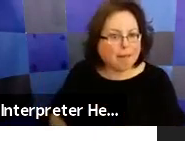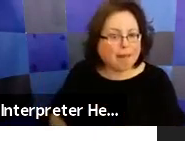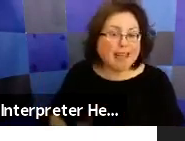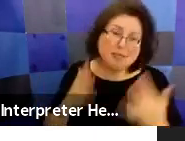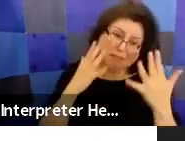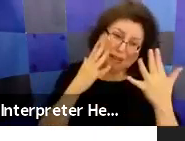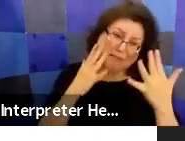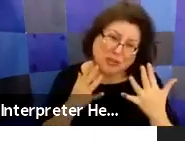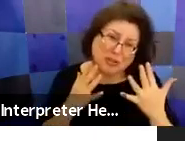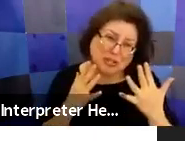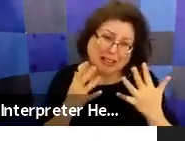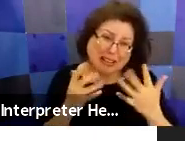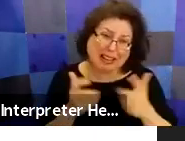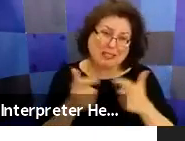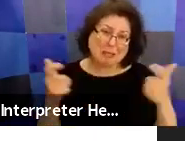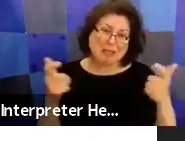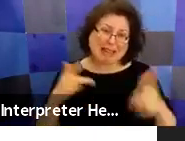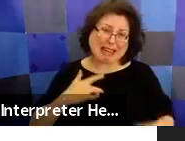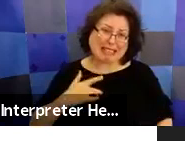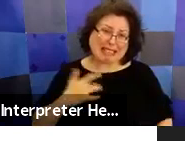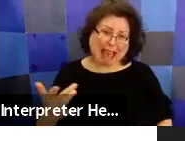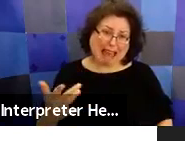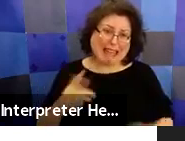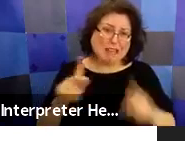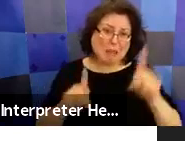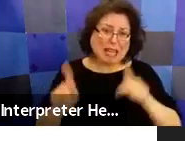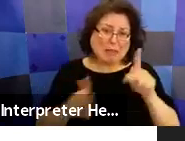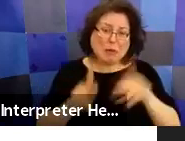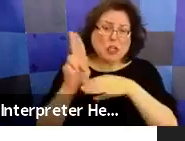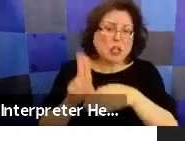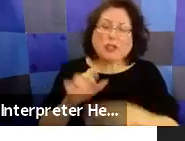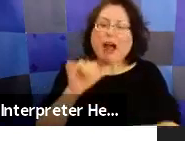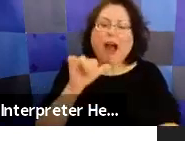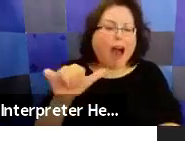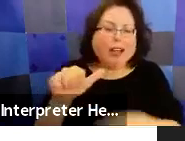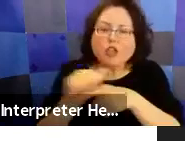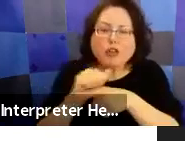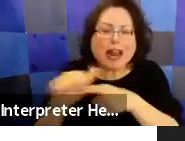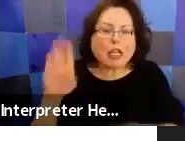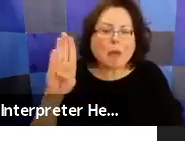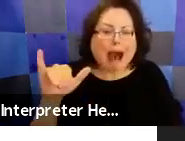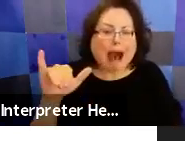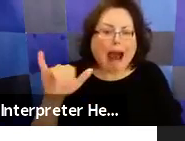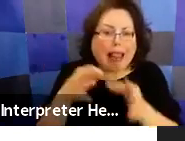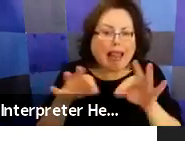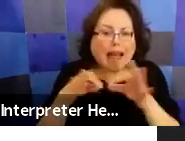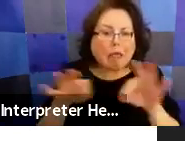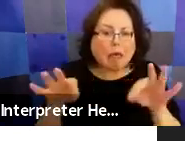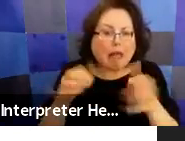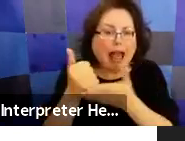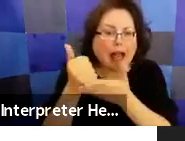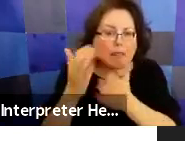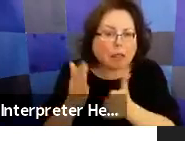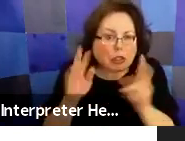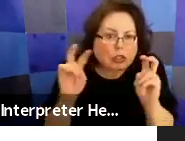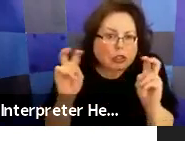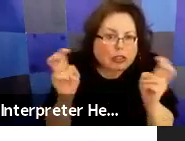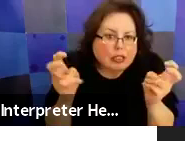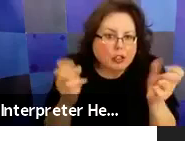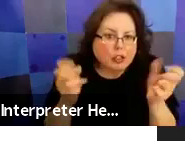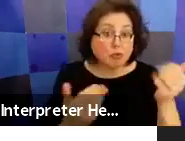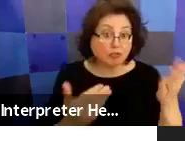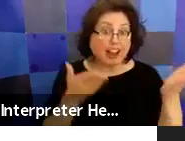unfortunately, there's a big tendency for people to use untrained bilingual helpers to provide this service. And when